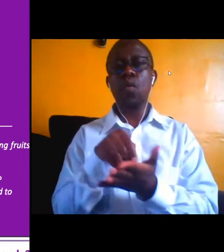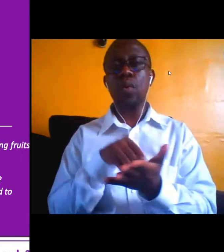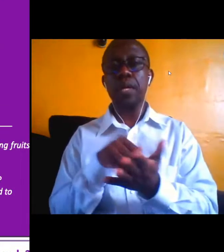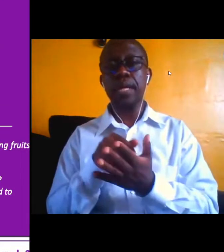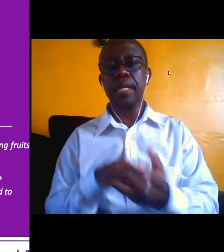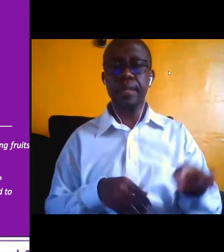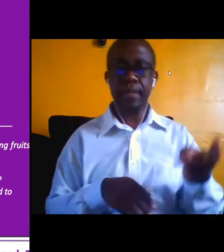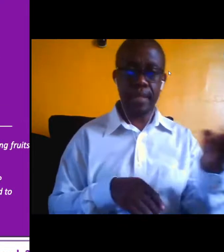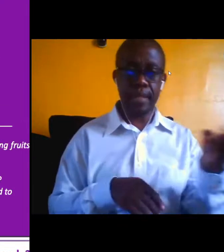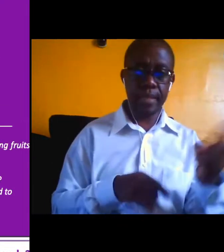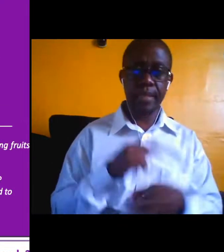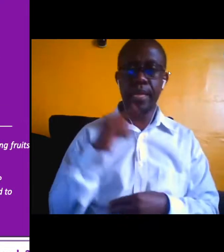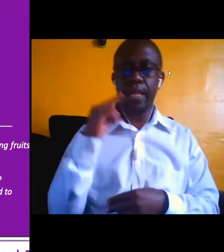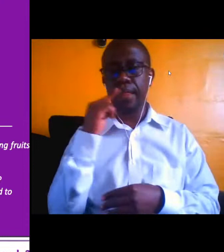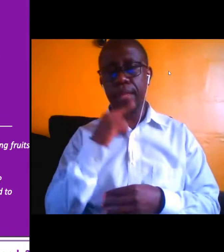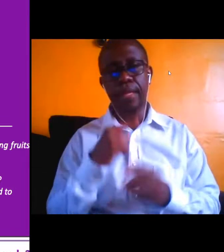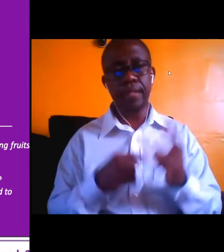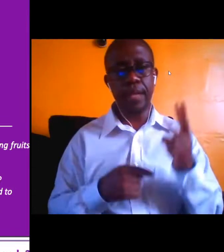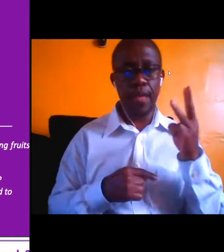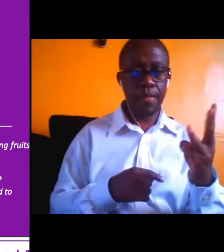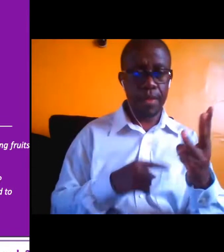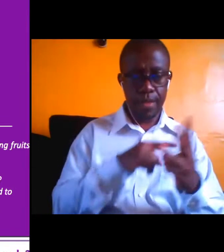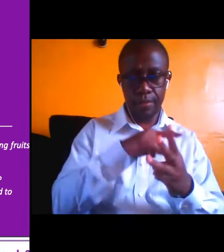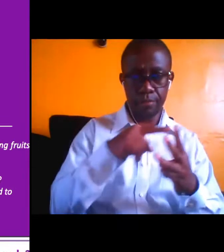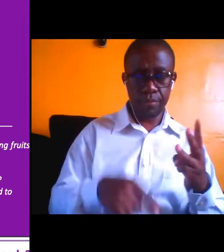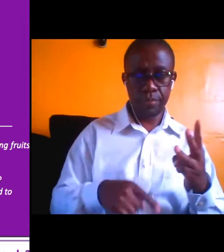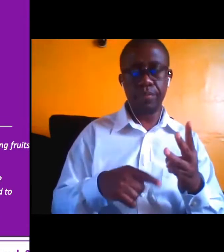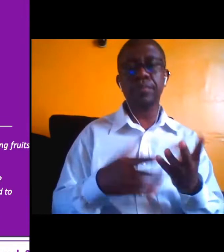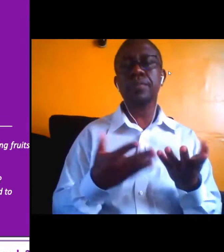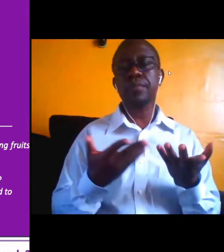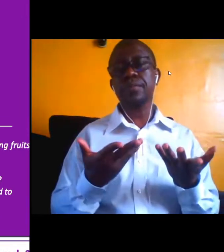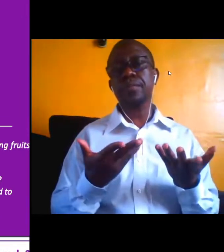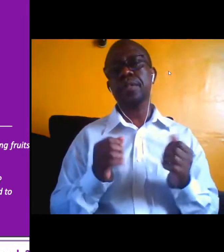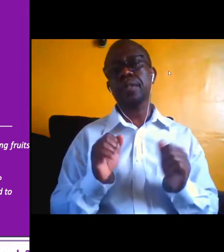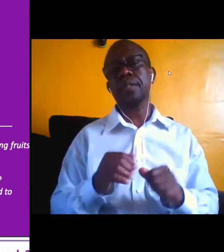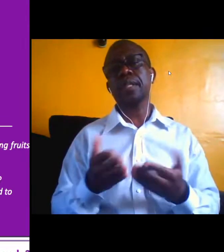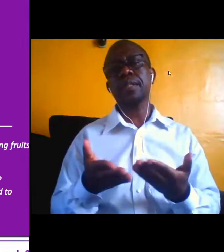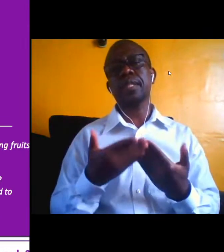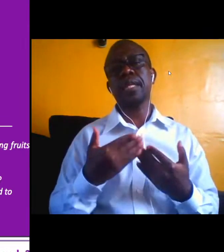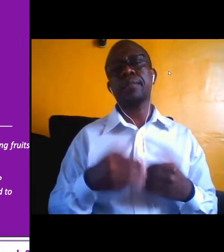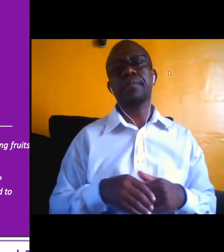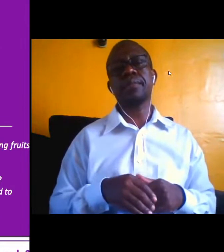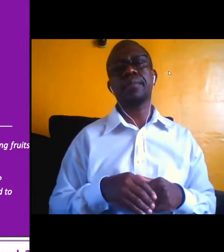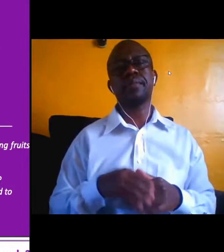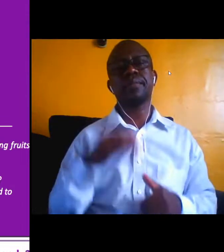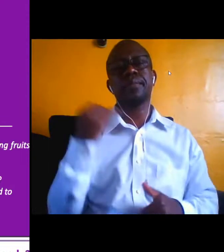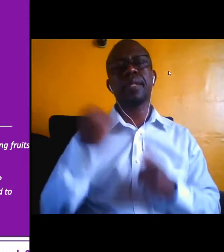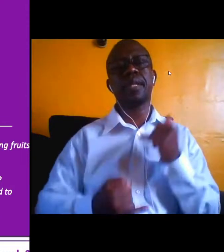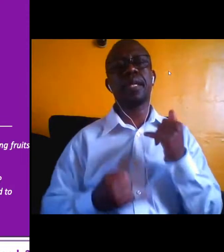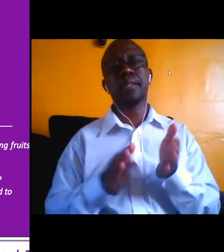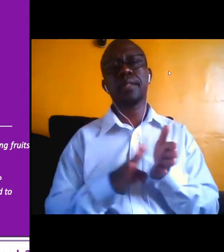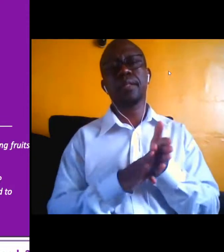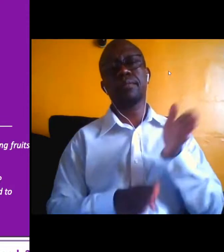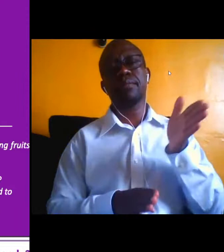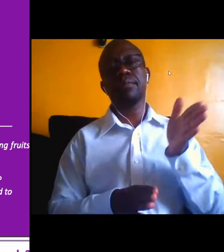that we think are there as our external factors, environment. The last slide, Jenny.